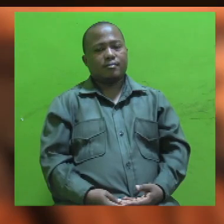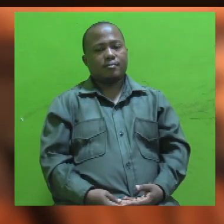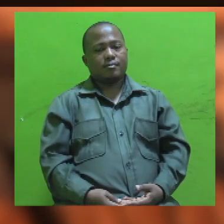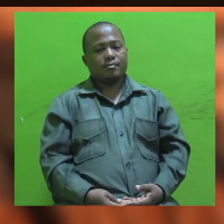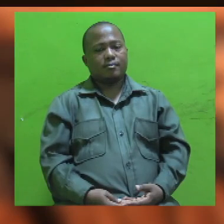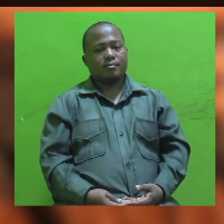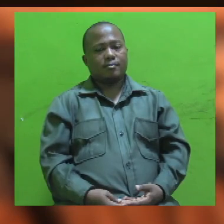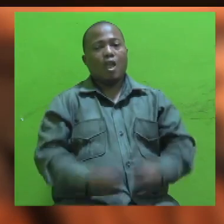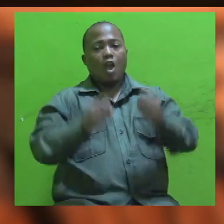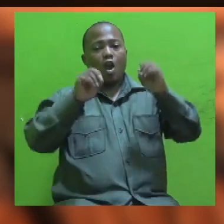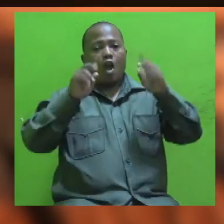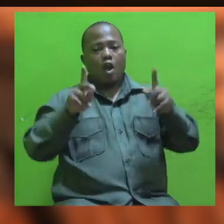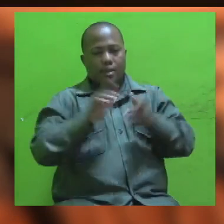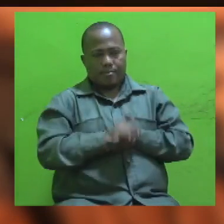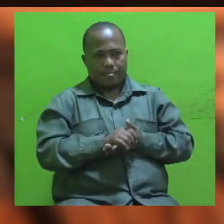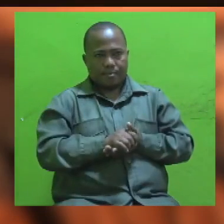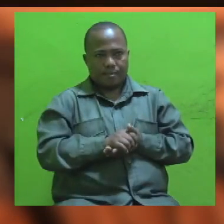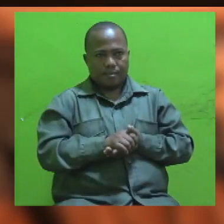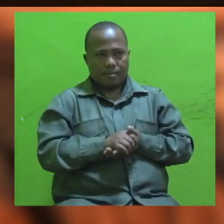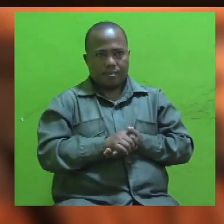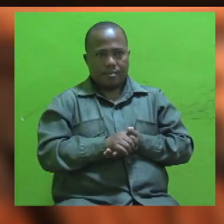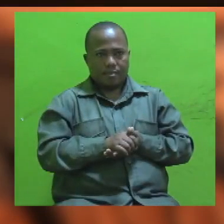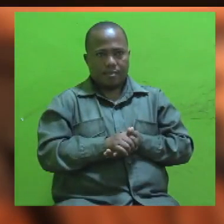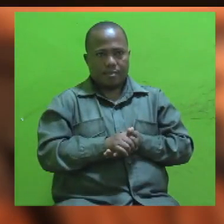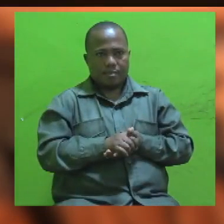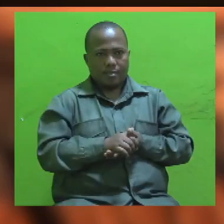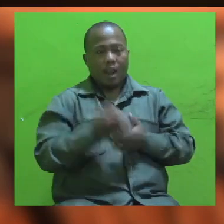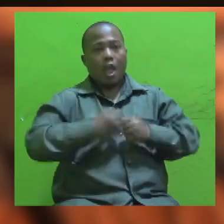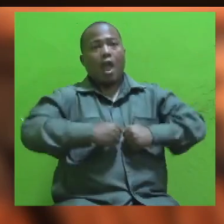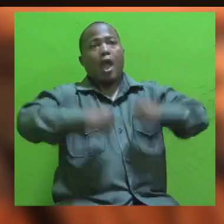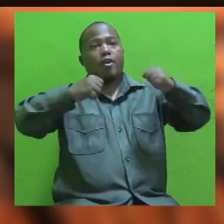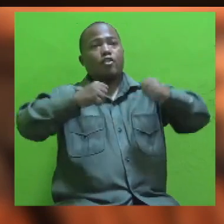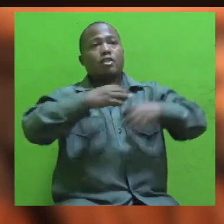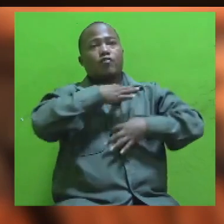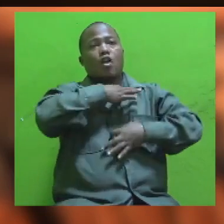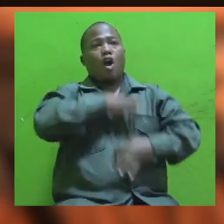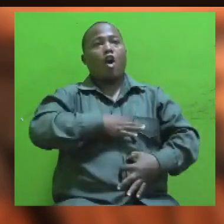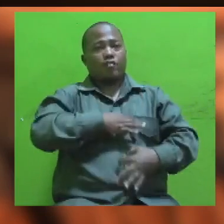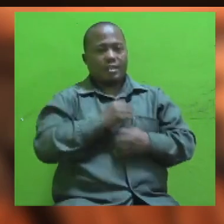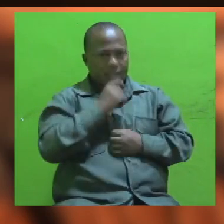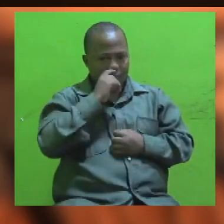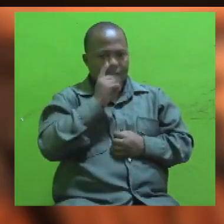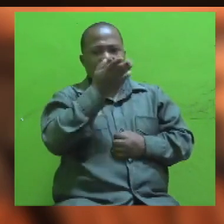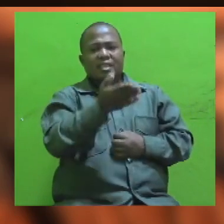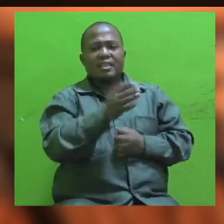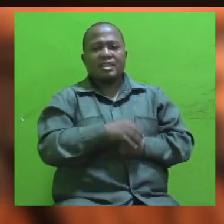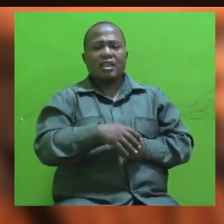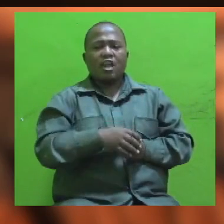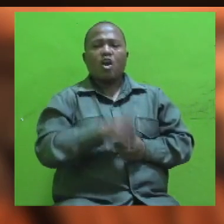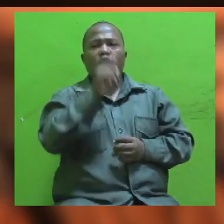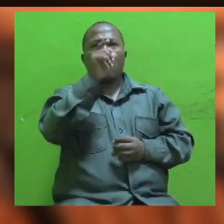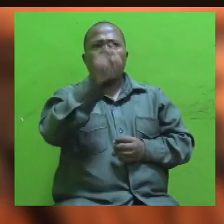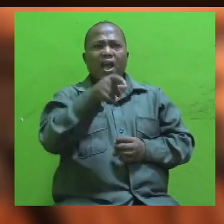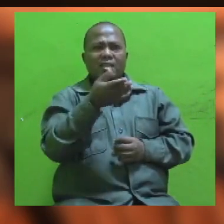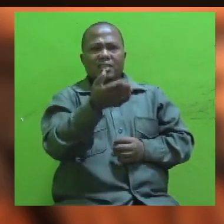There are also ward executive officer within the village. The ward executive officer has the role to